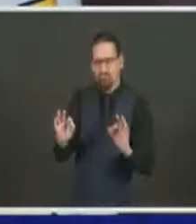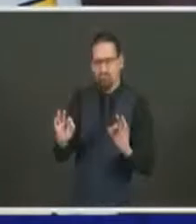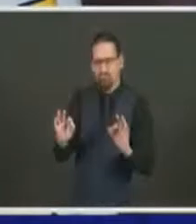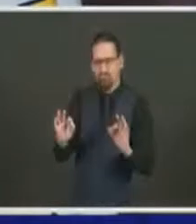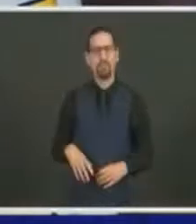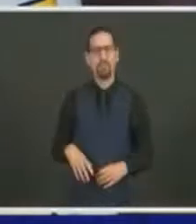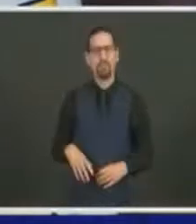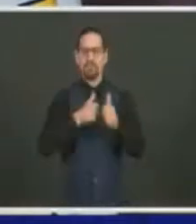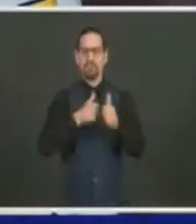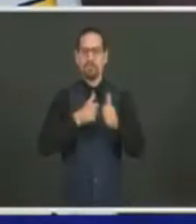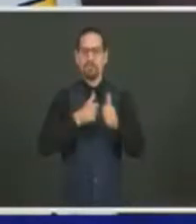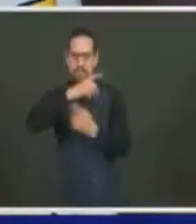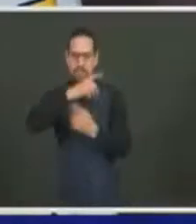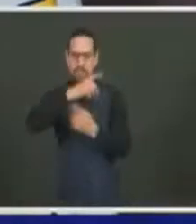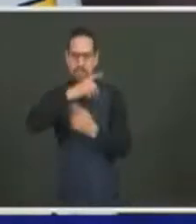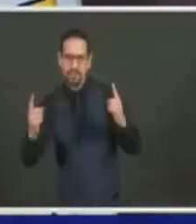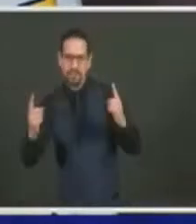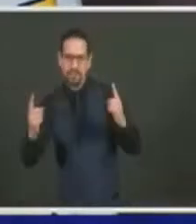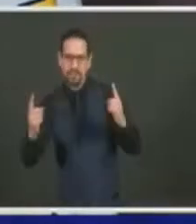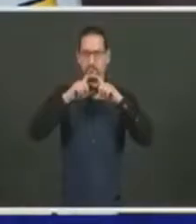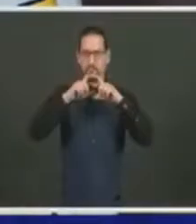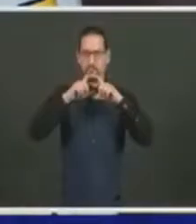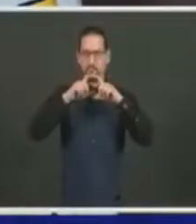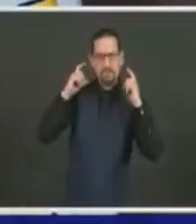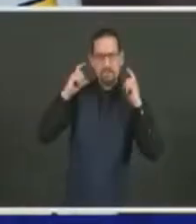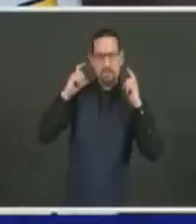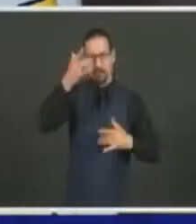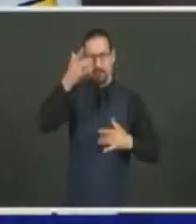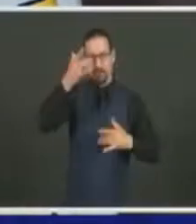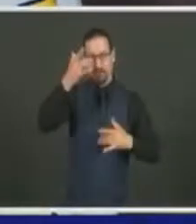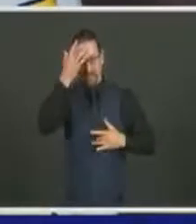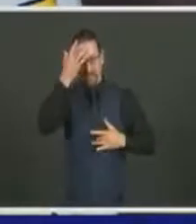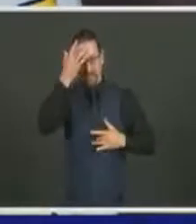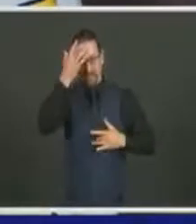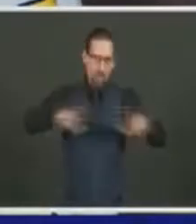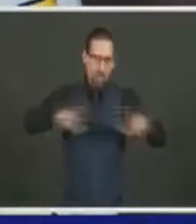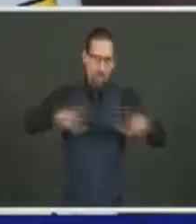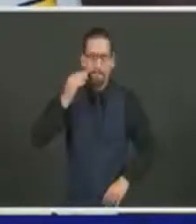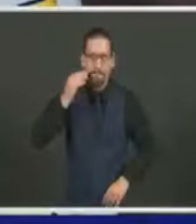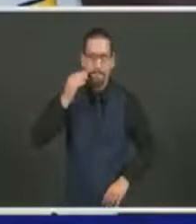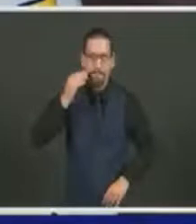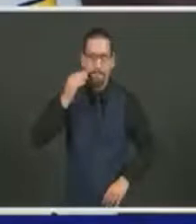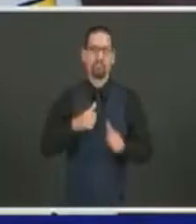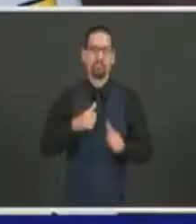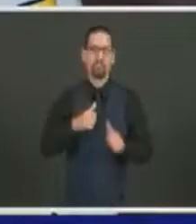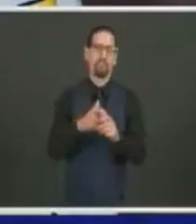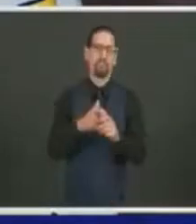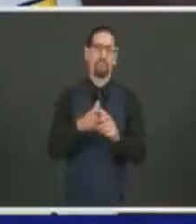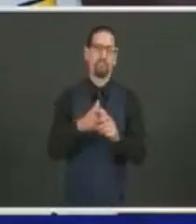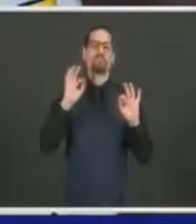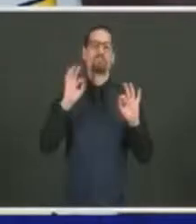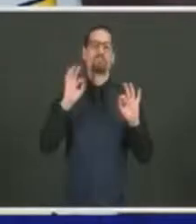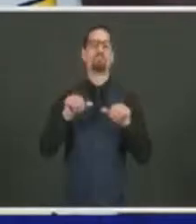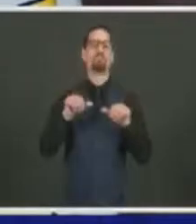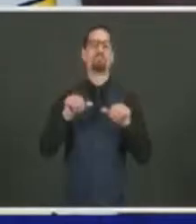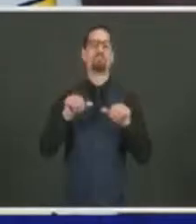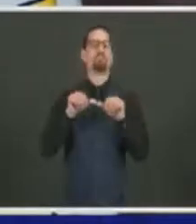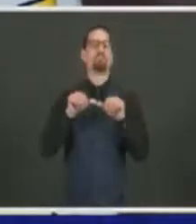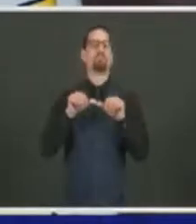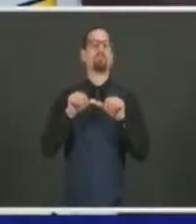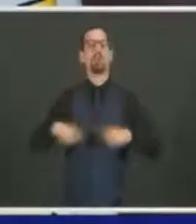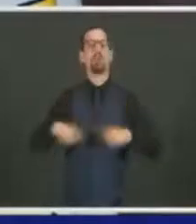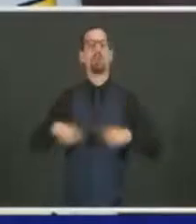if you're sick, then we are going to continue to be able to go forward, open the economy, send the kids back to school in the